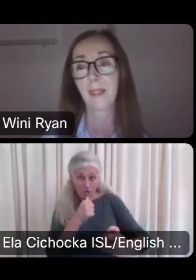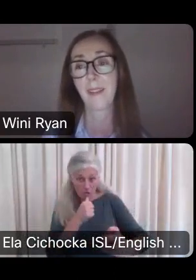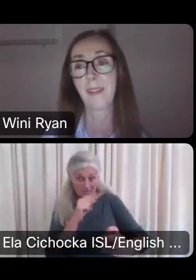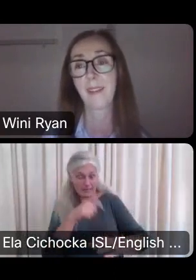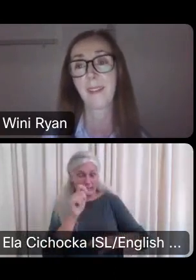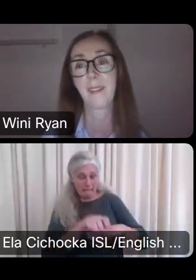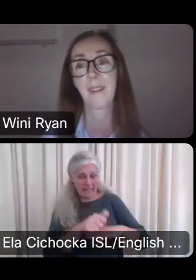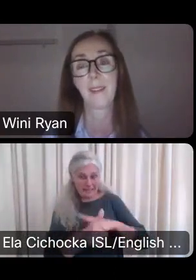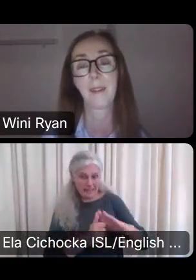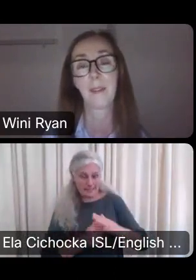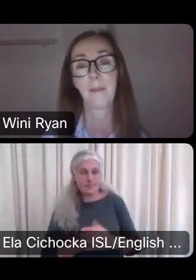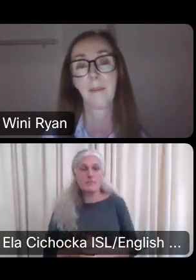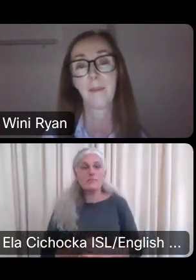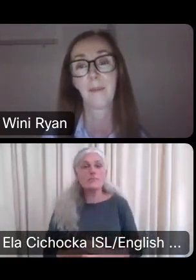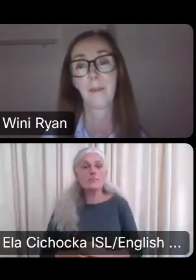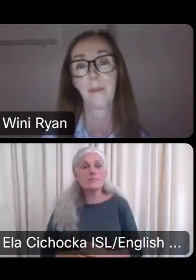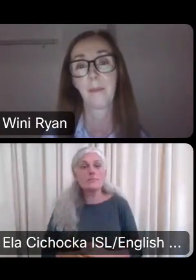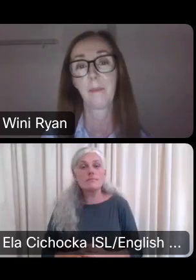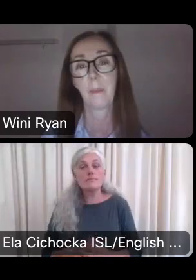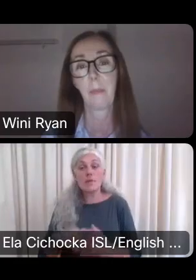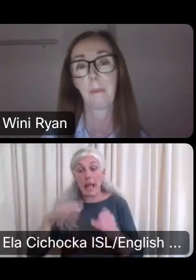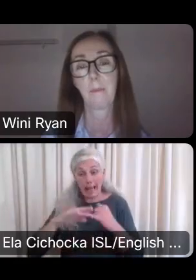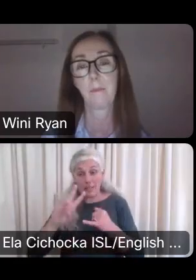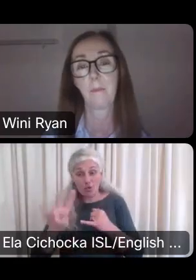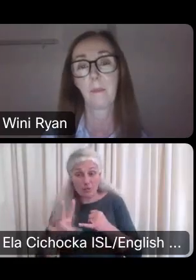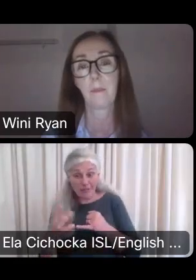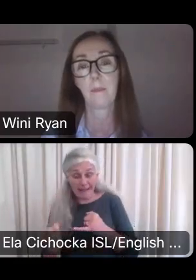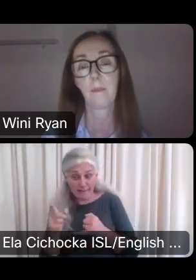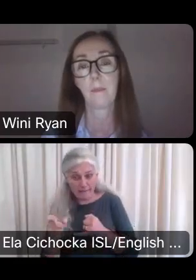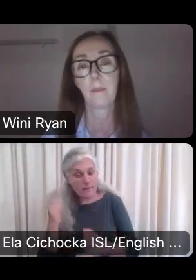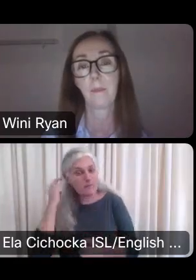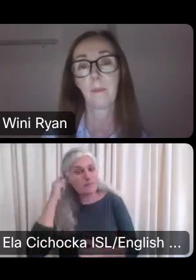Thanks. One last question we had